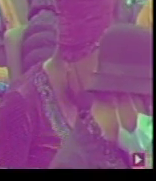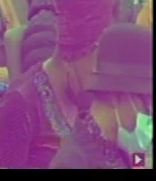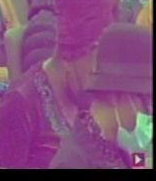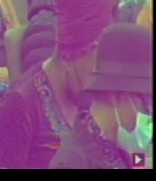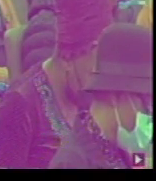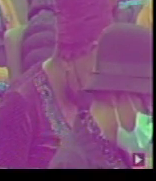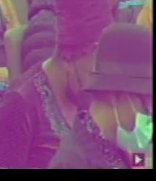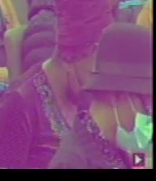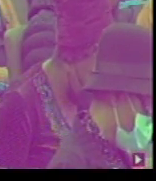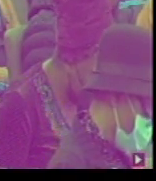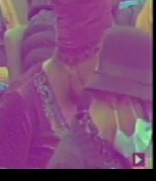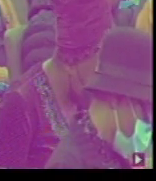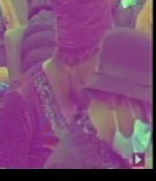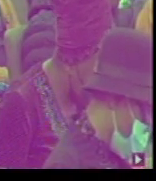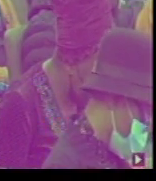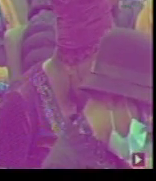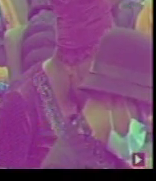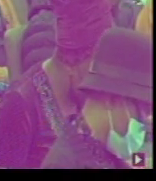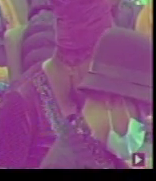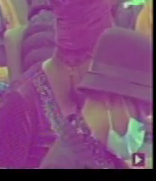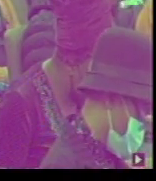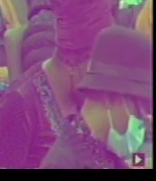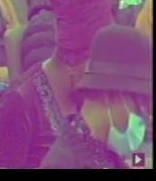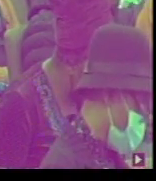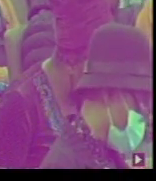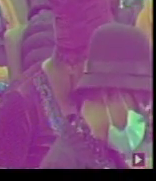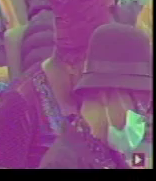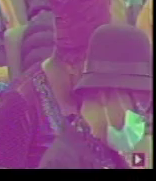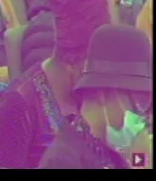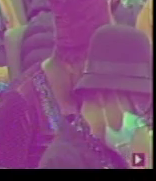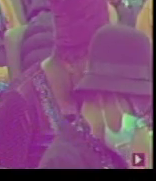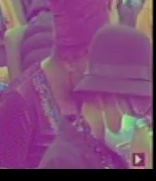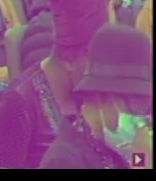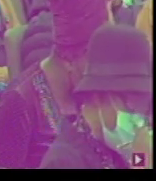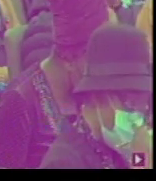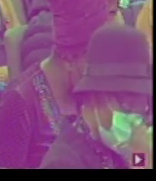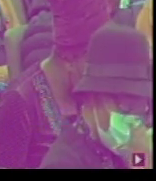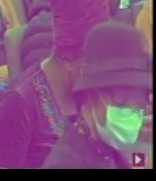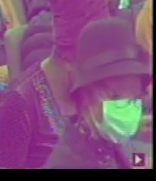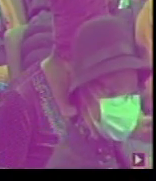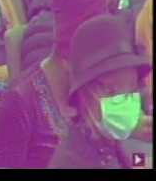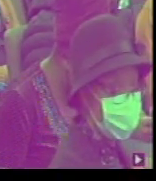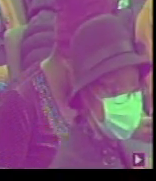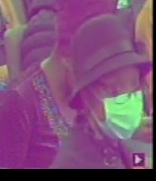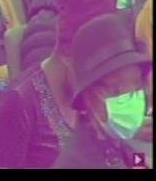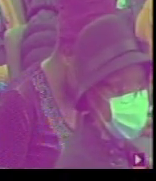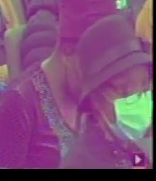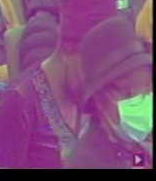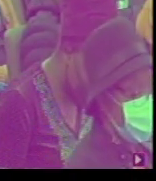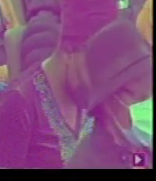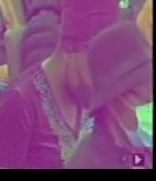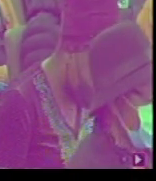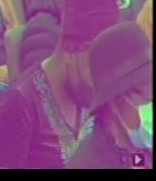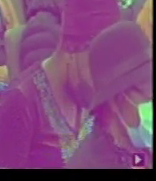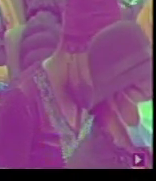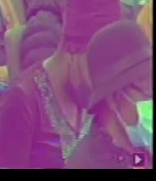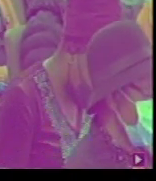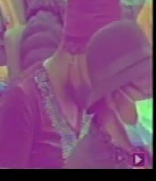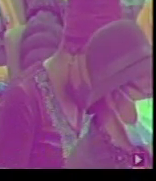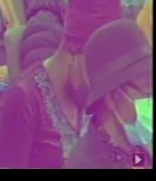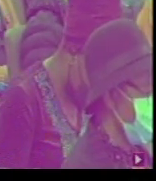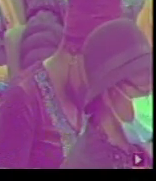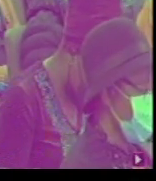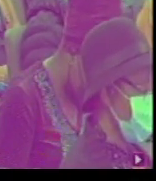I will walk among you. If you don't abandon the old for the new, if you don't forget the old covenant